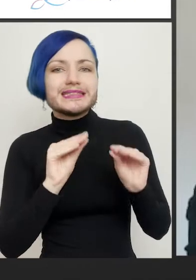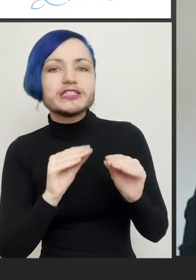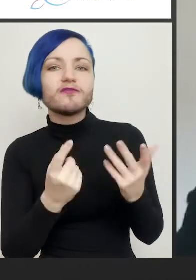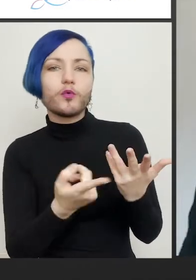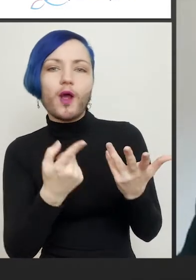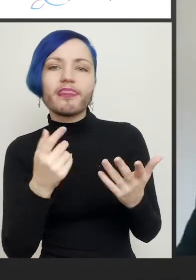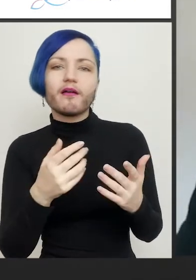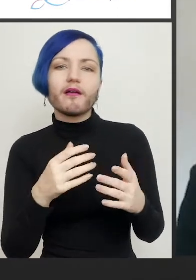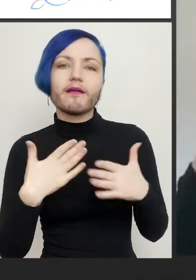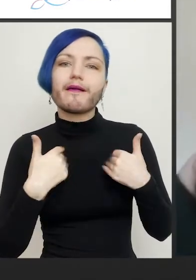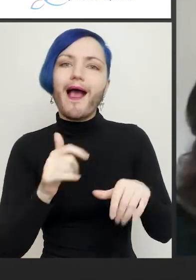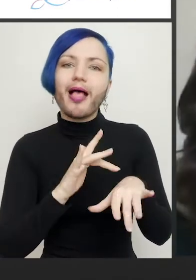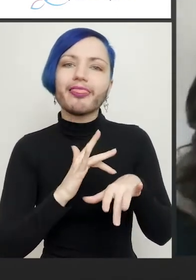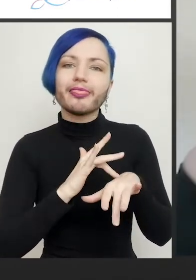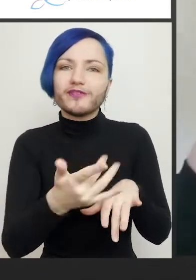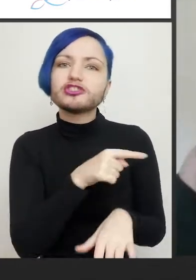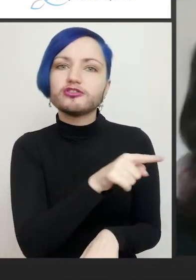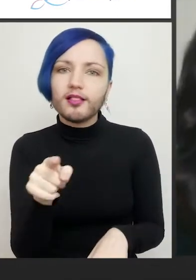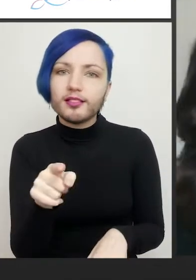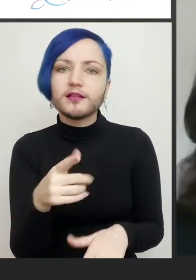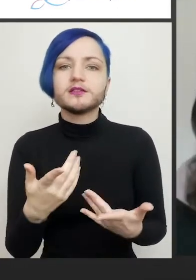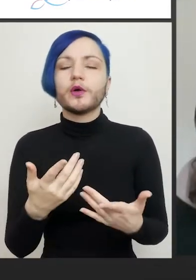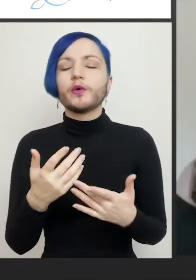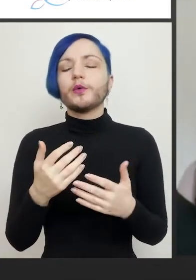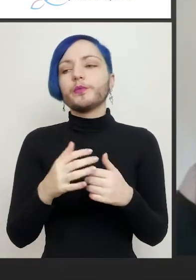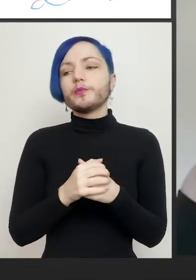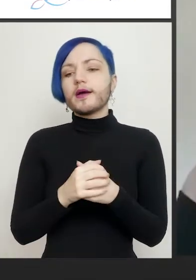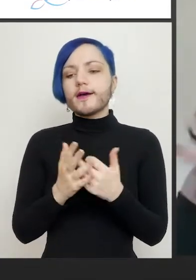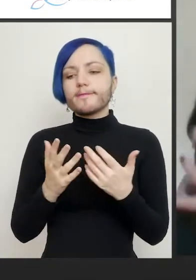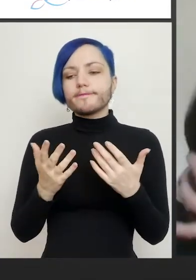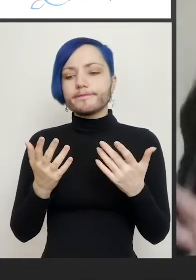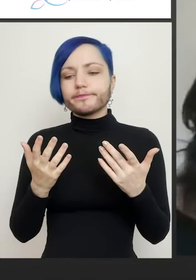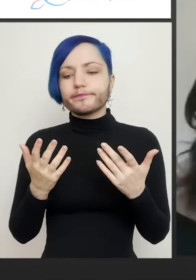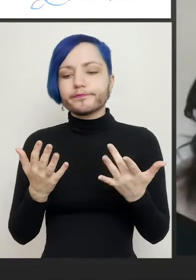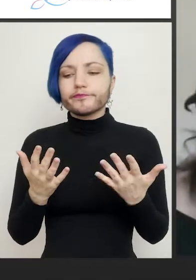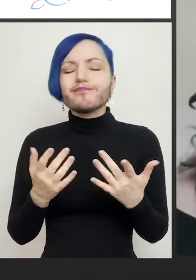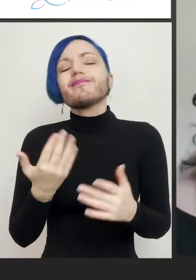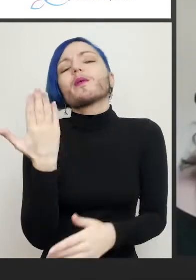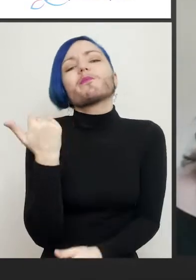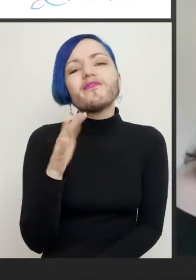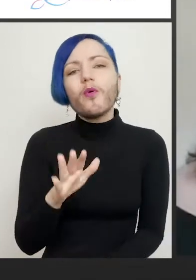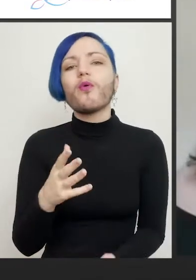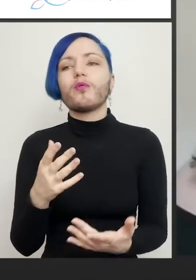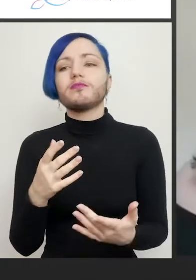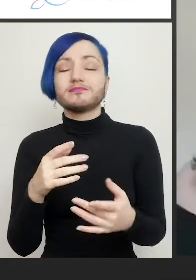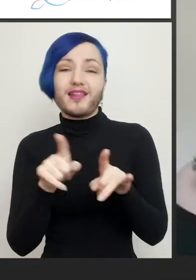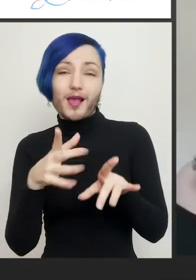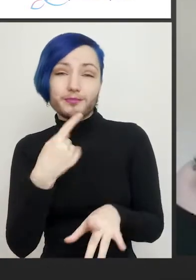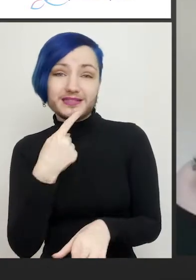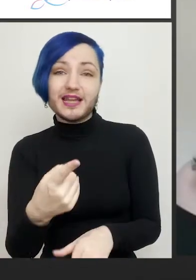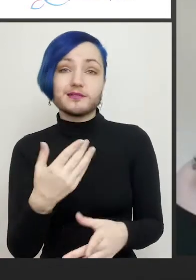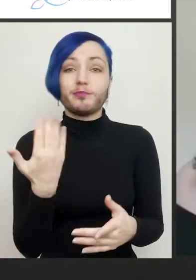health professionals. So I actually start now. I used to start, like you said, you know, talking